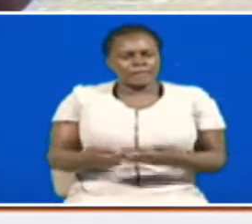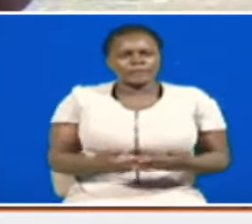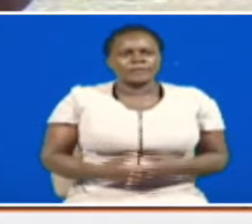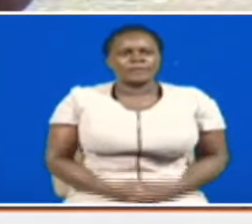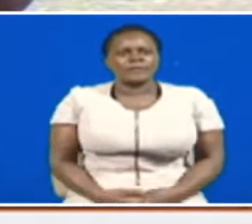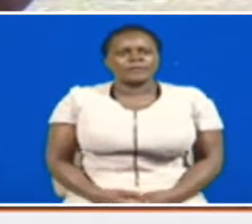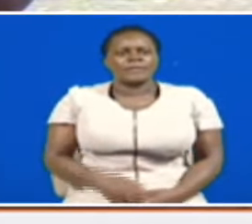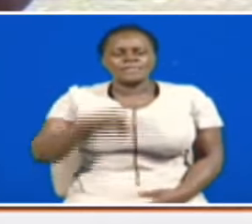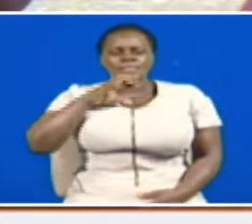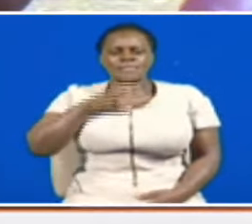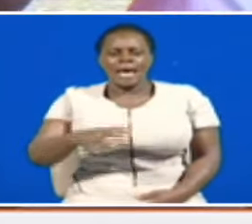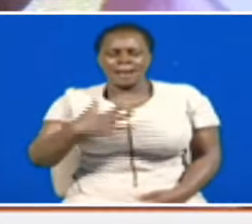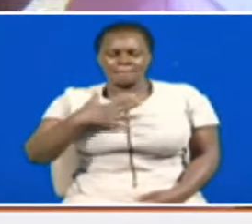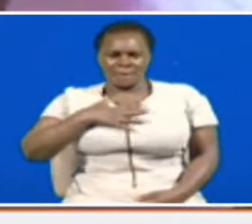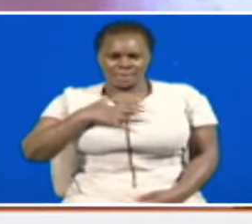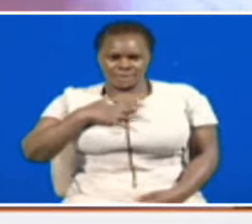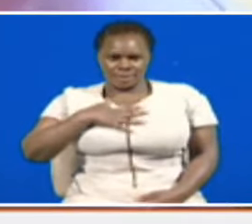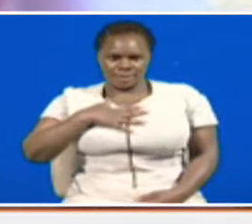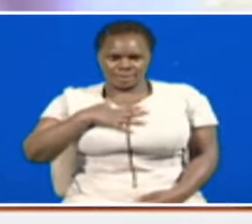Kijana wangu,